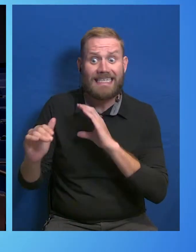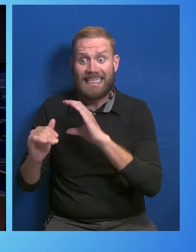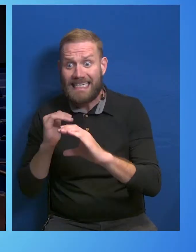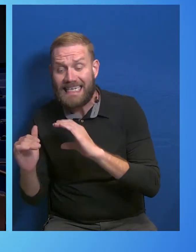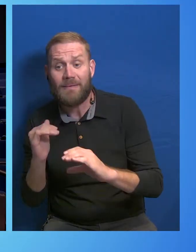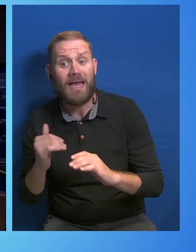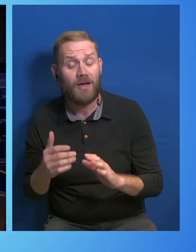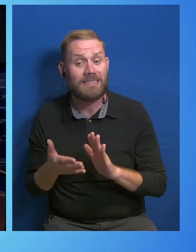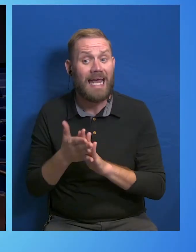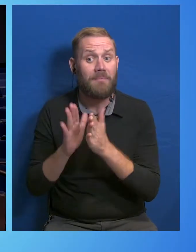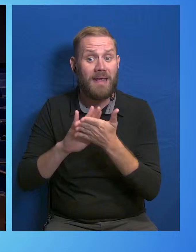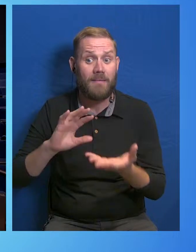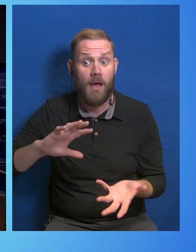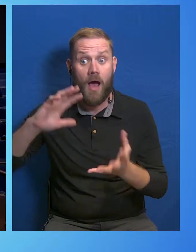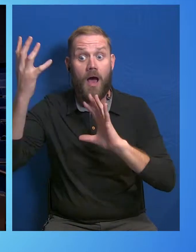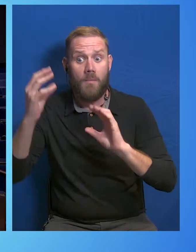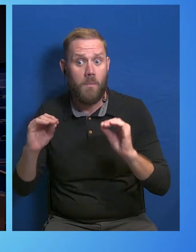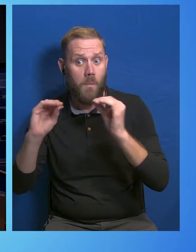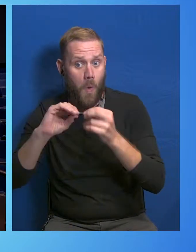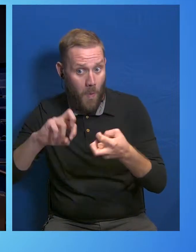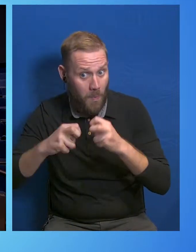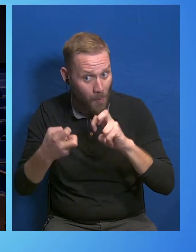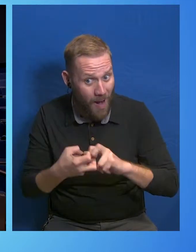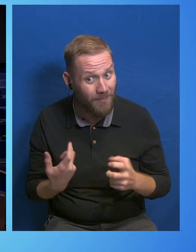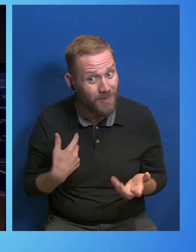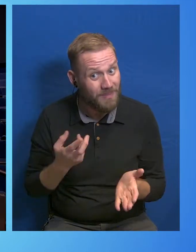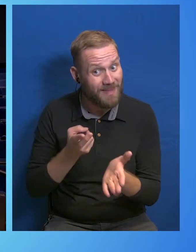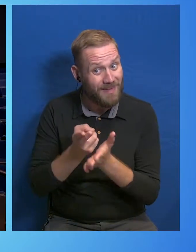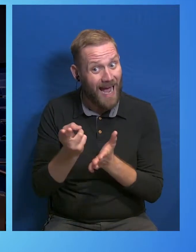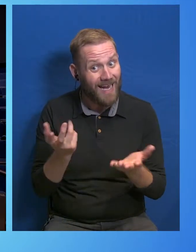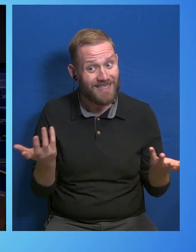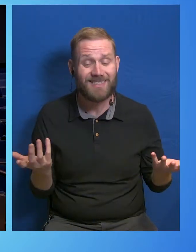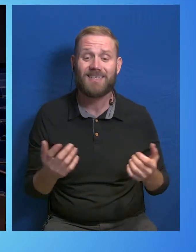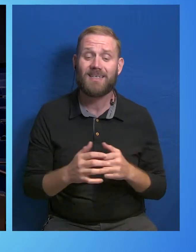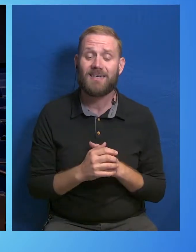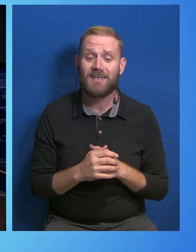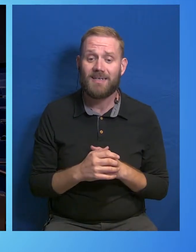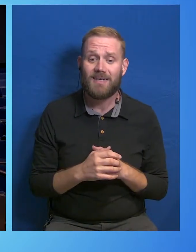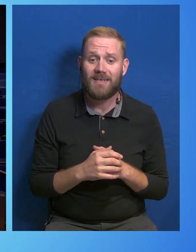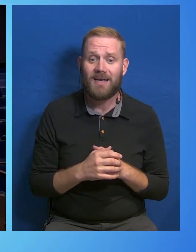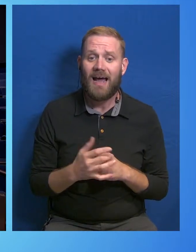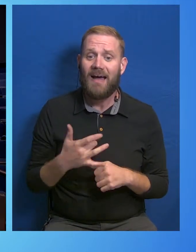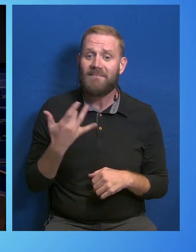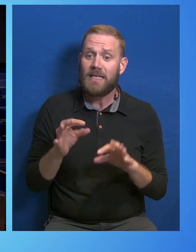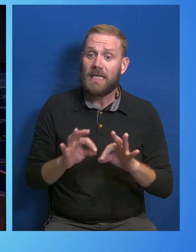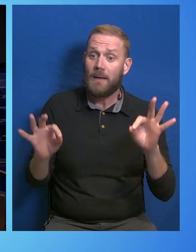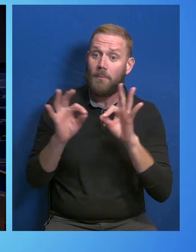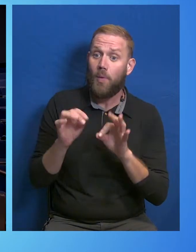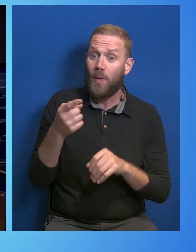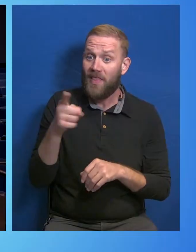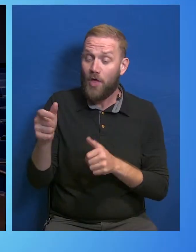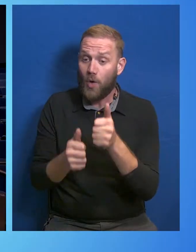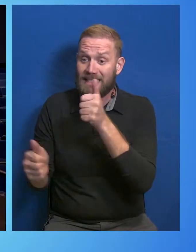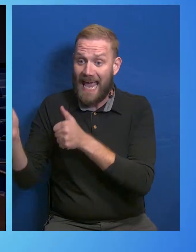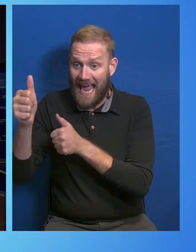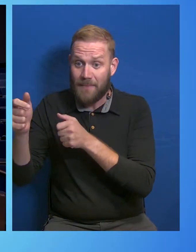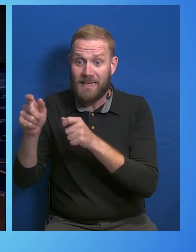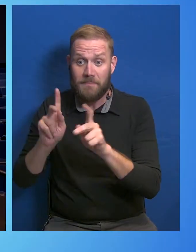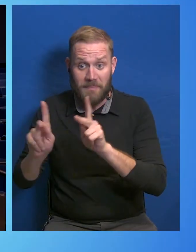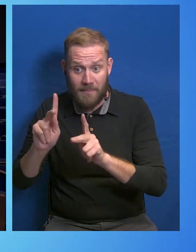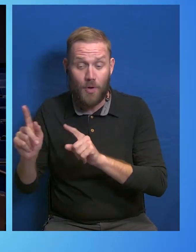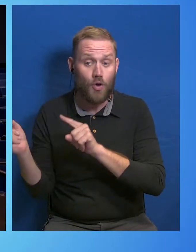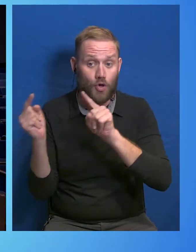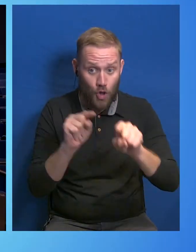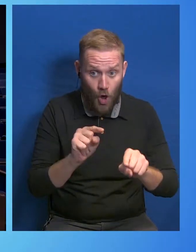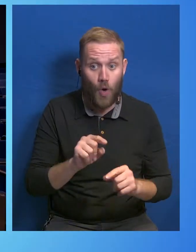created more problems. And I think it's really important that administrators come and talk face-to-face with